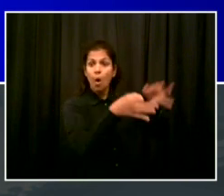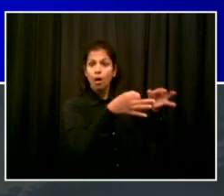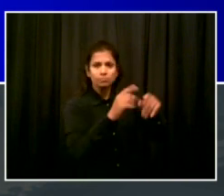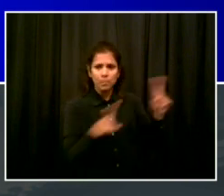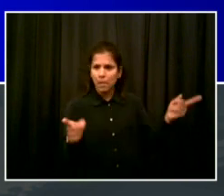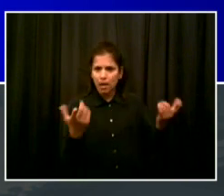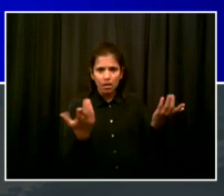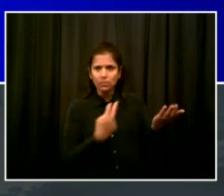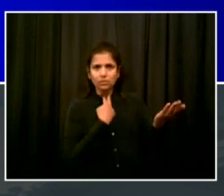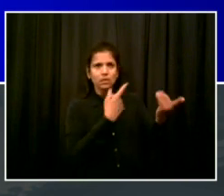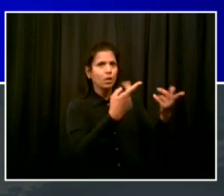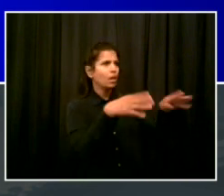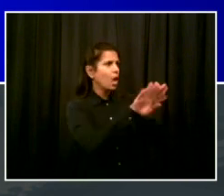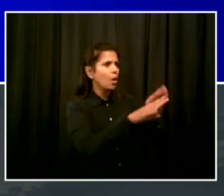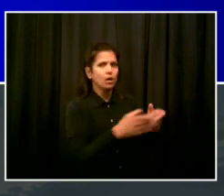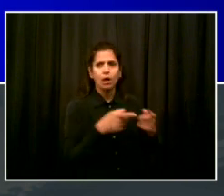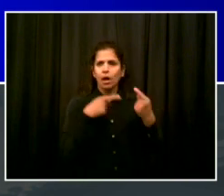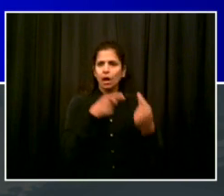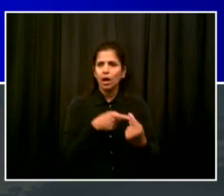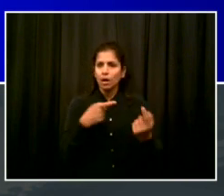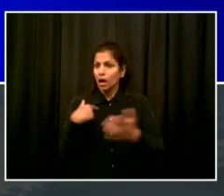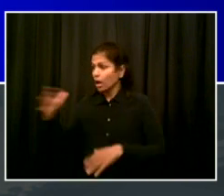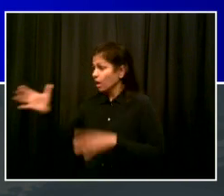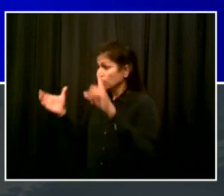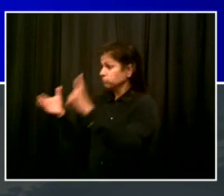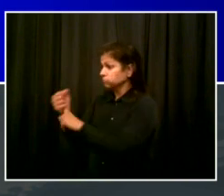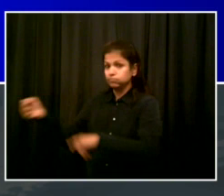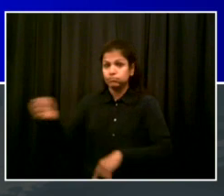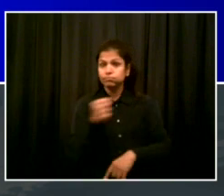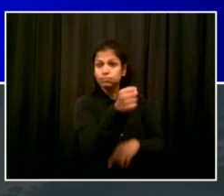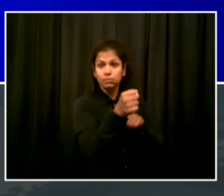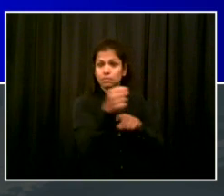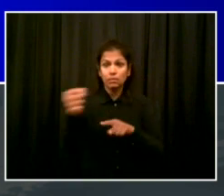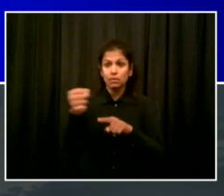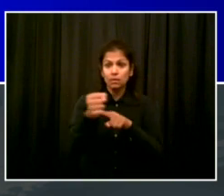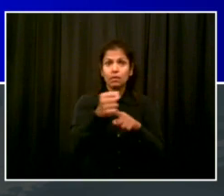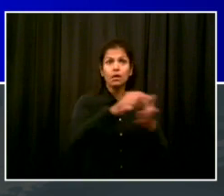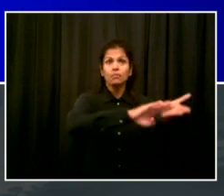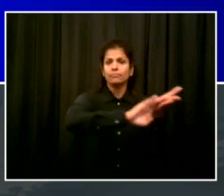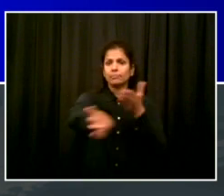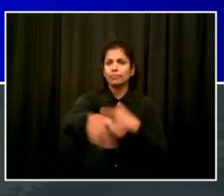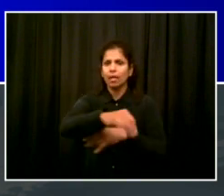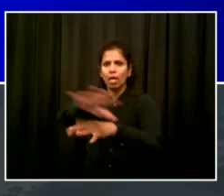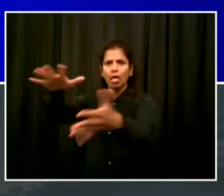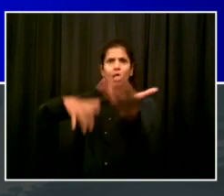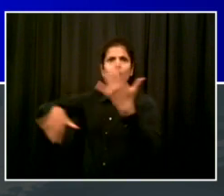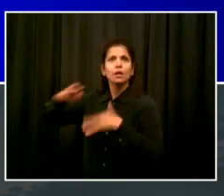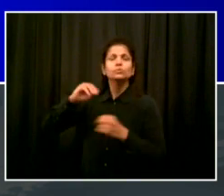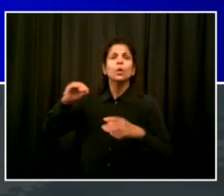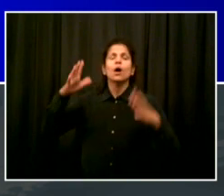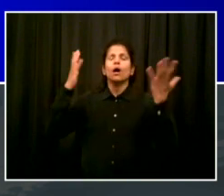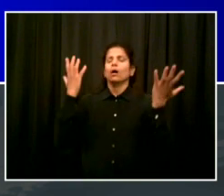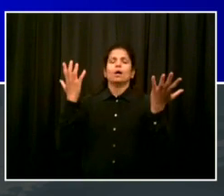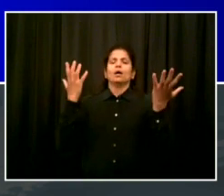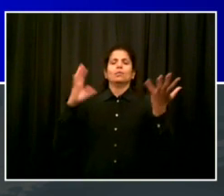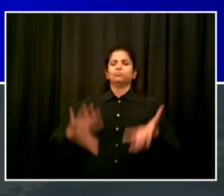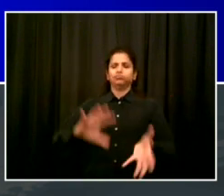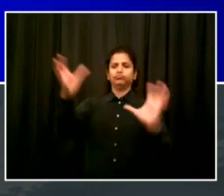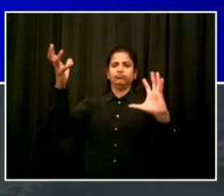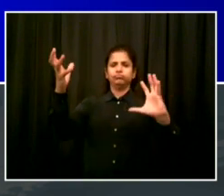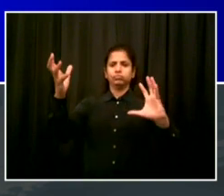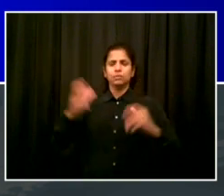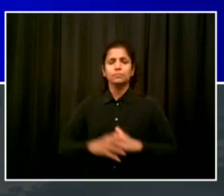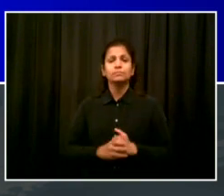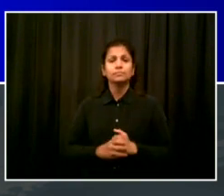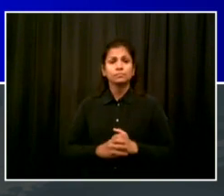recent days in Harlem and East Harlem and Bed-Stuy, people coming together to stop the violence, and people who want